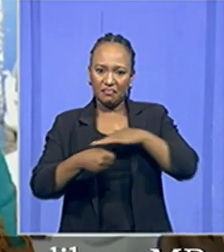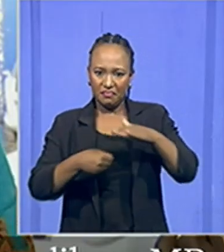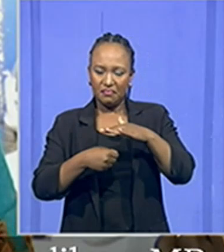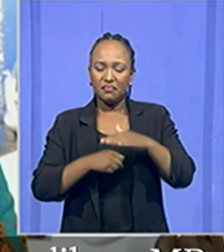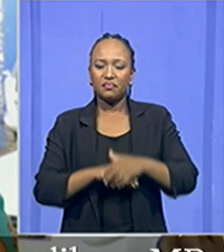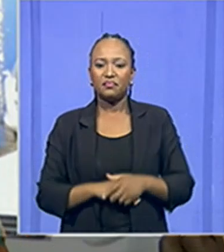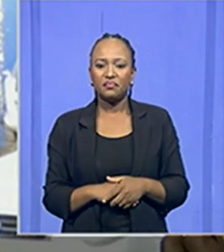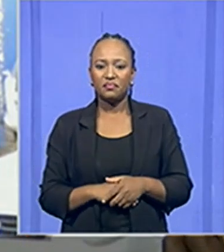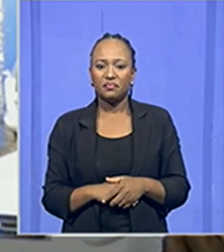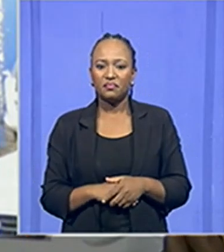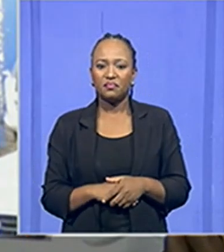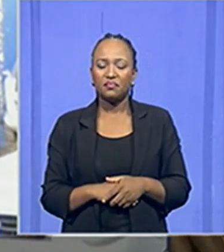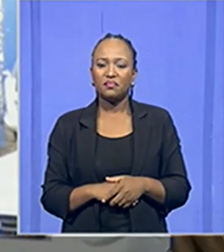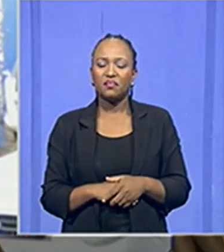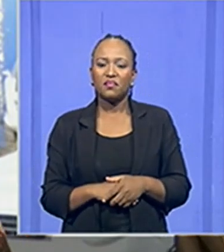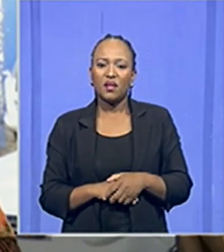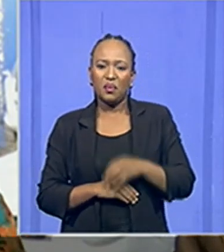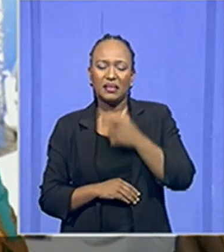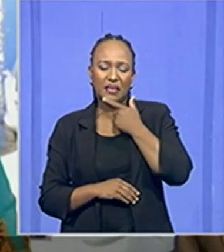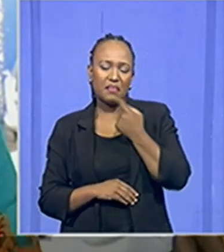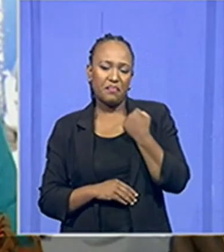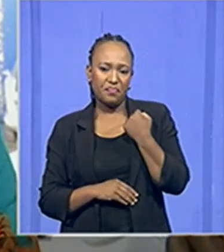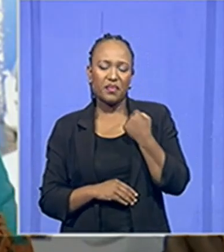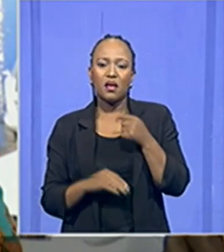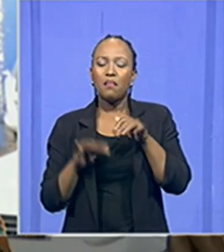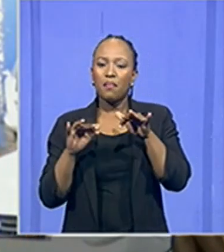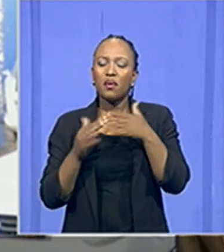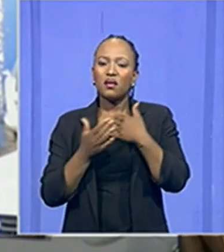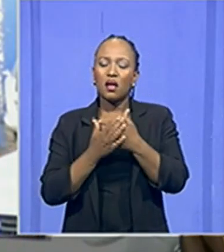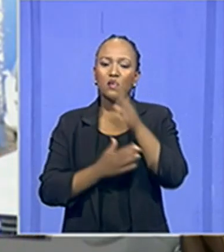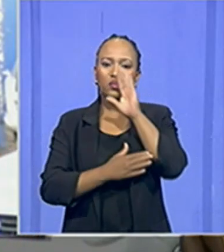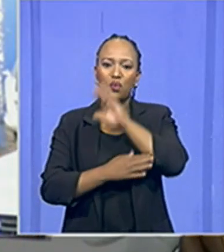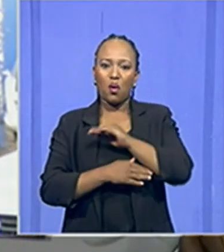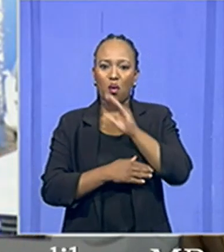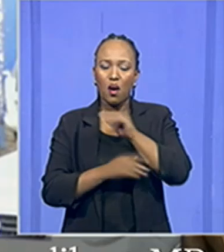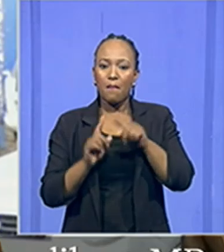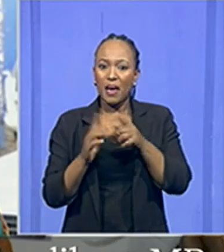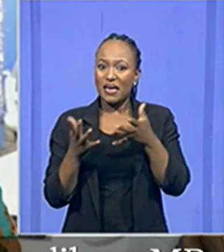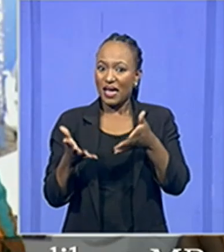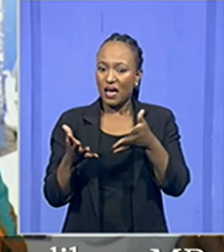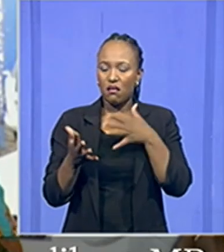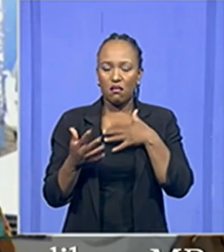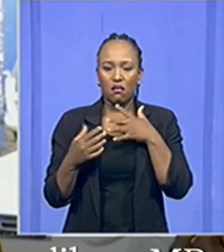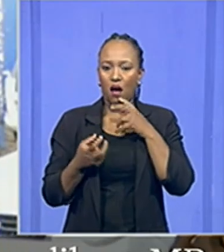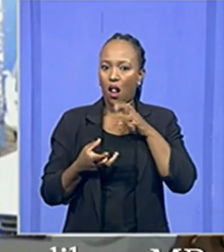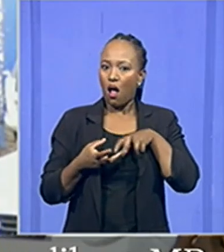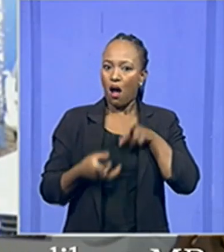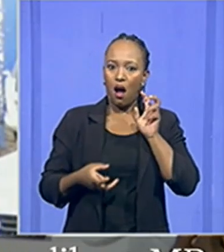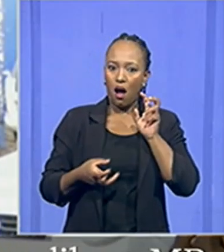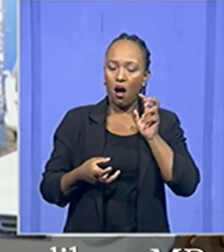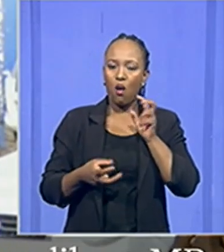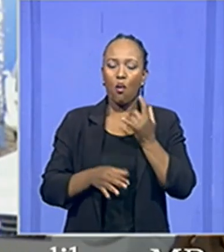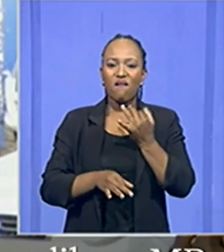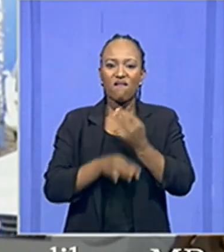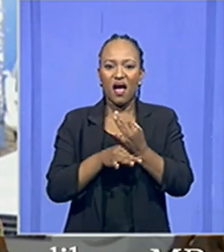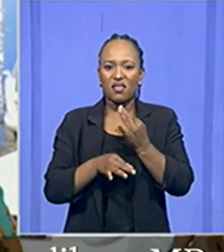O re batho ba ka no bolela ka tseleo ba ratago efela e bjalo yona e re tlabile e sa le papa a bula kgwebo ye mengwaga